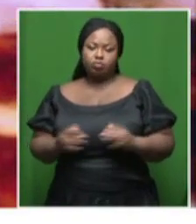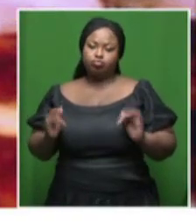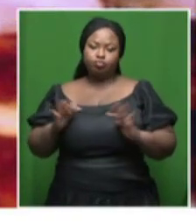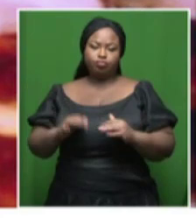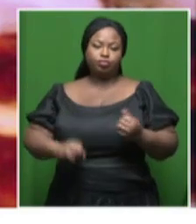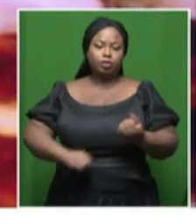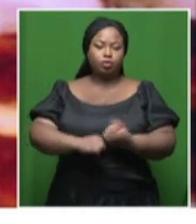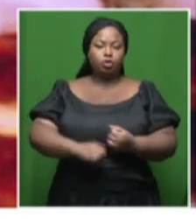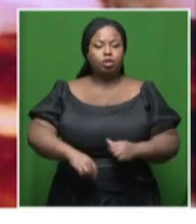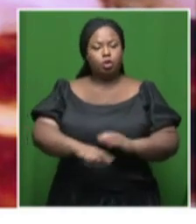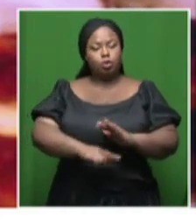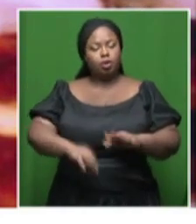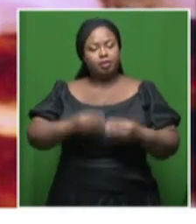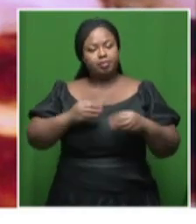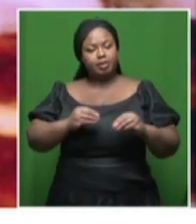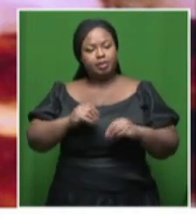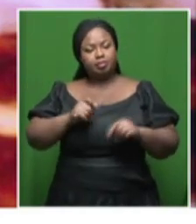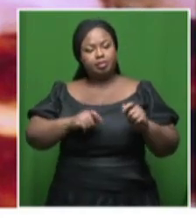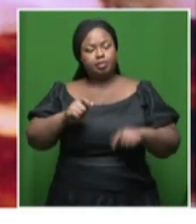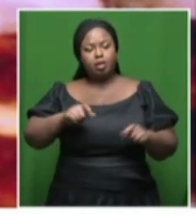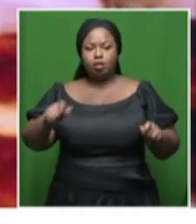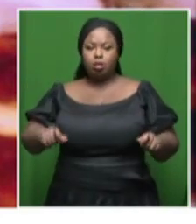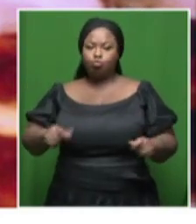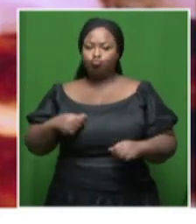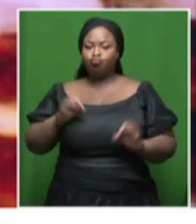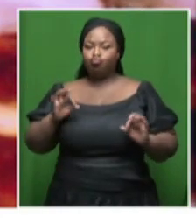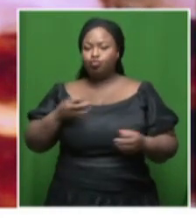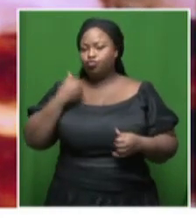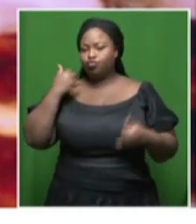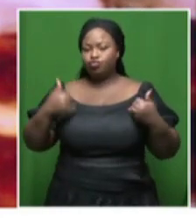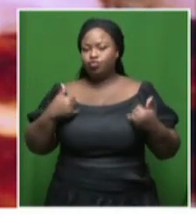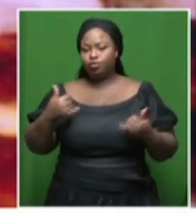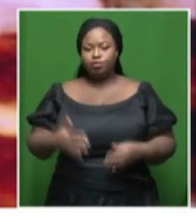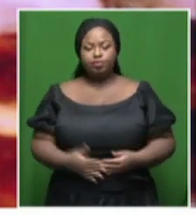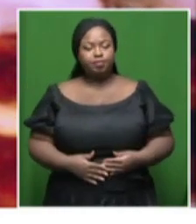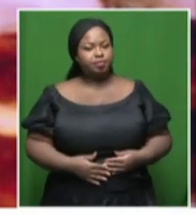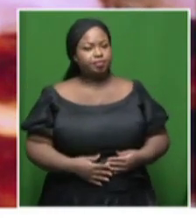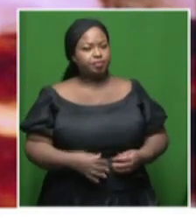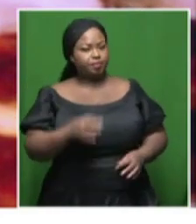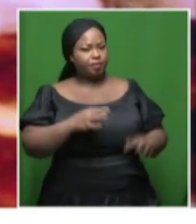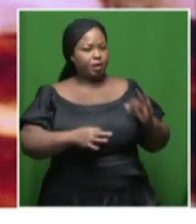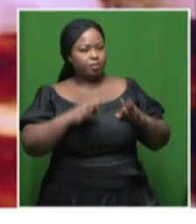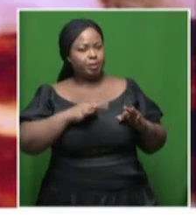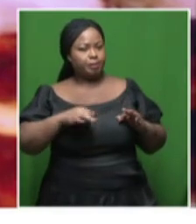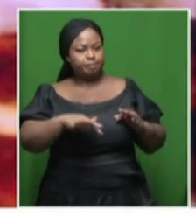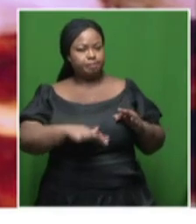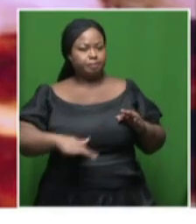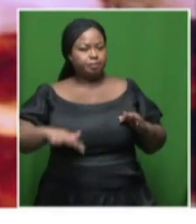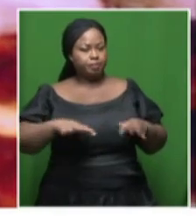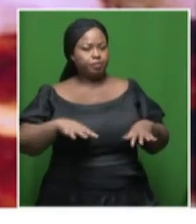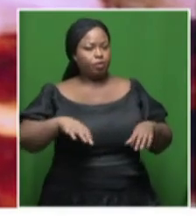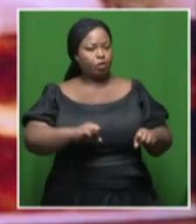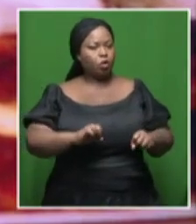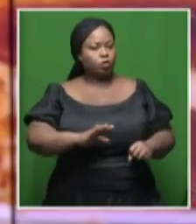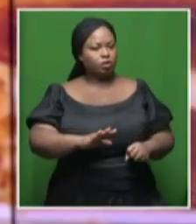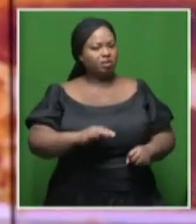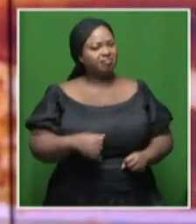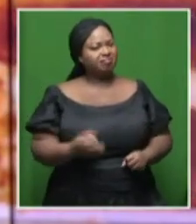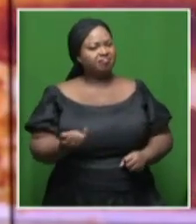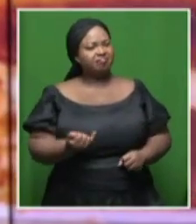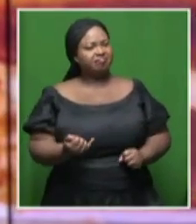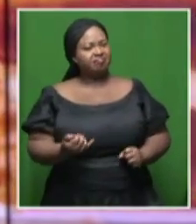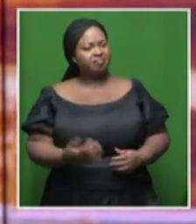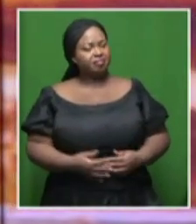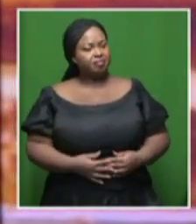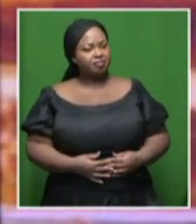supporting our local makers, entrepreneurs, and just having a fabulous time out. Talk to us about the space that you are hosting this in. What kind of space are we talking